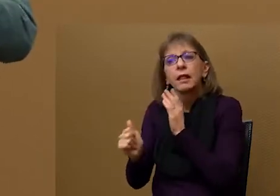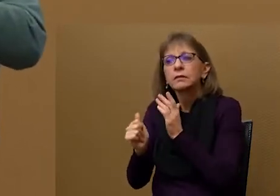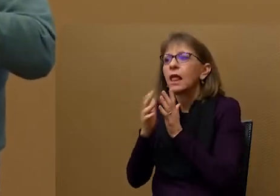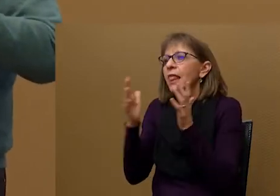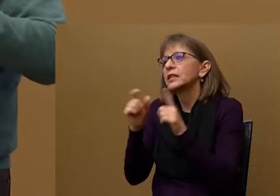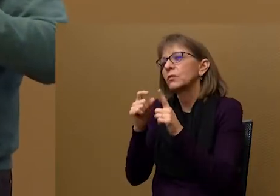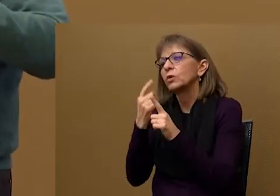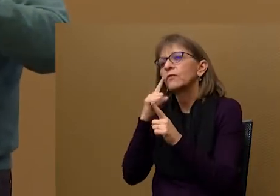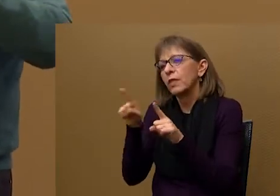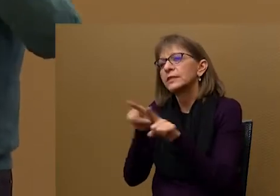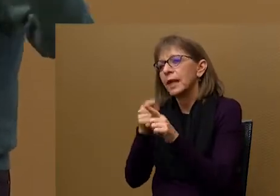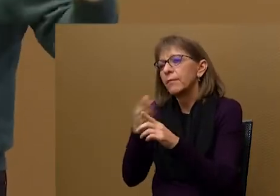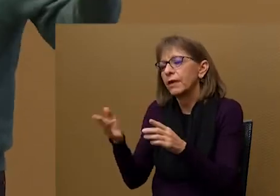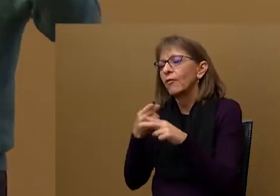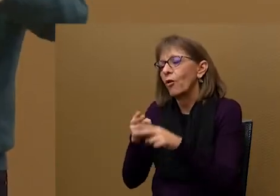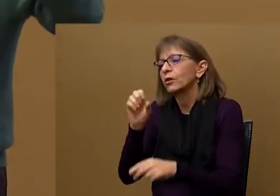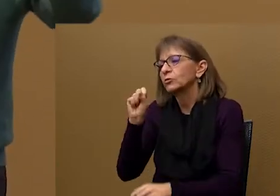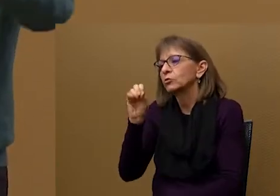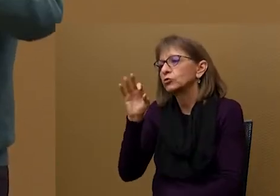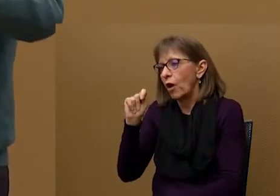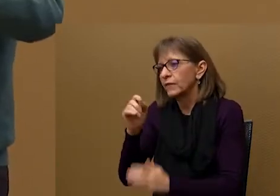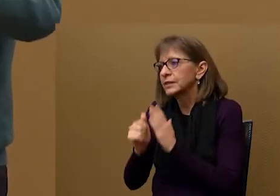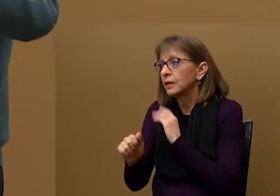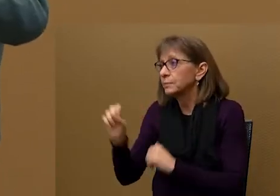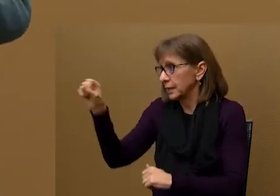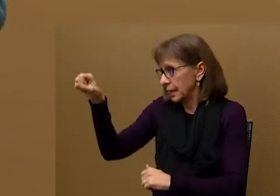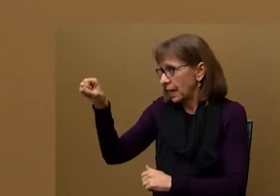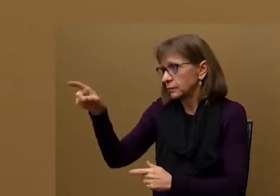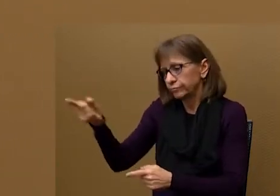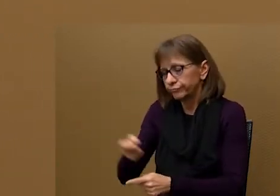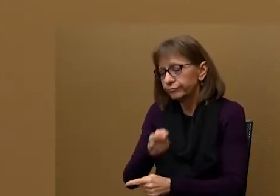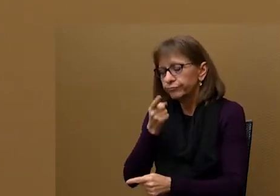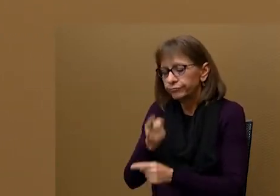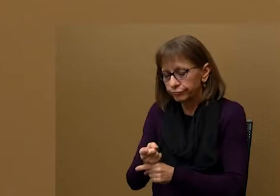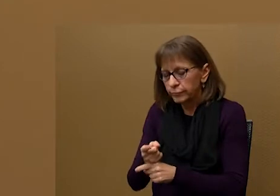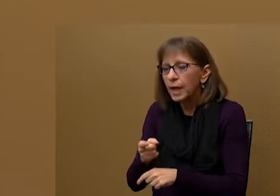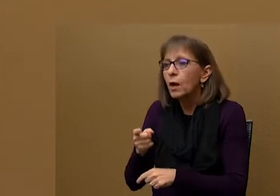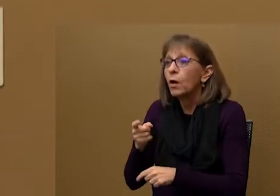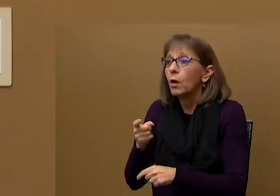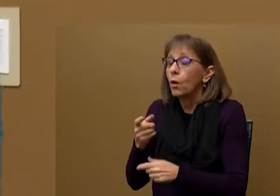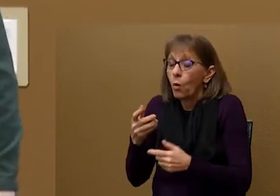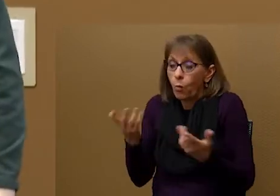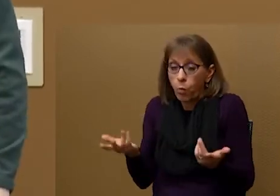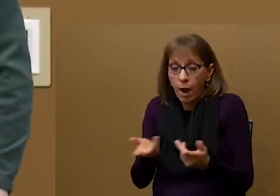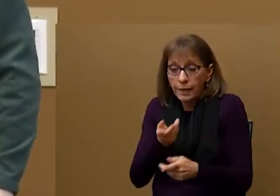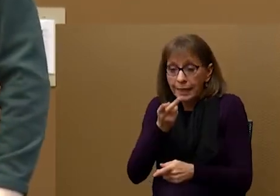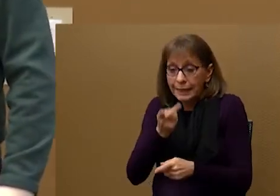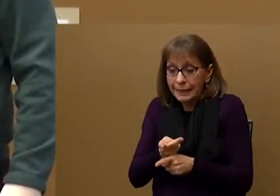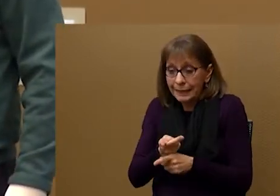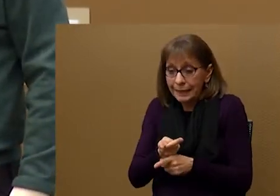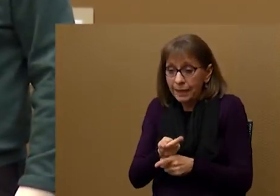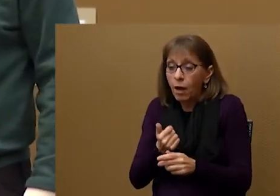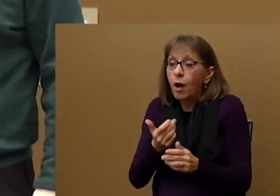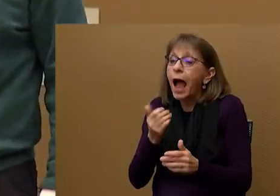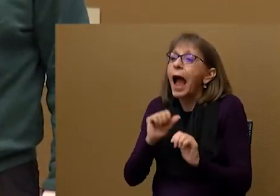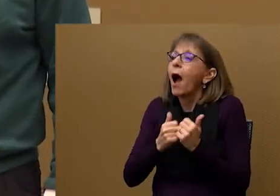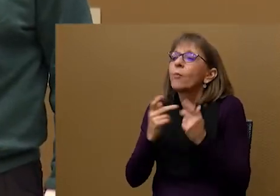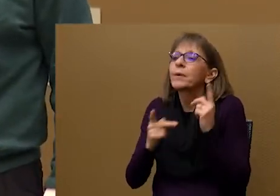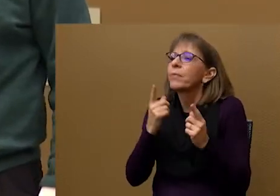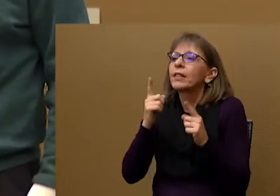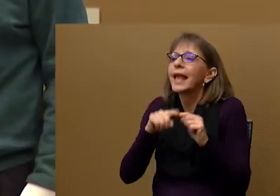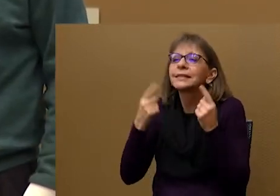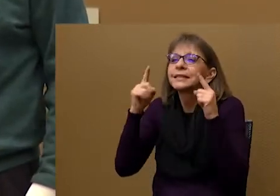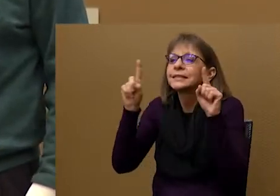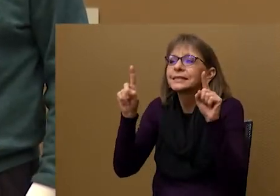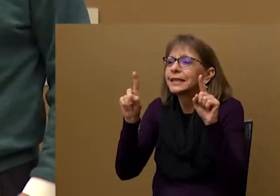or self-regulation skills. Lots of words for the same thing. But yes, I think that is absolutely the case. What keeps people from